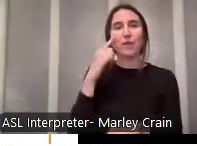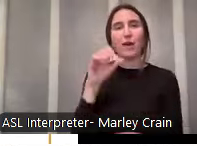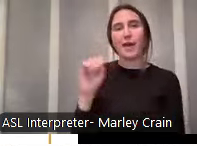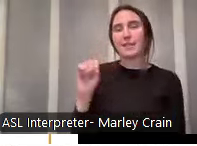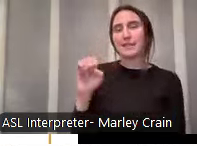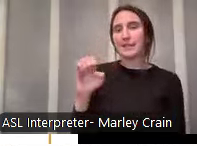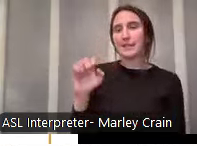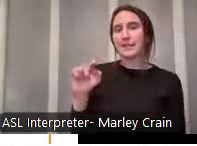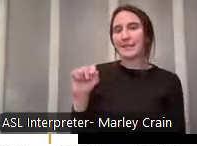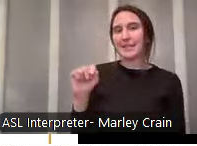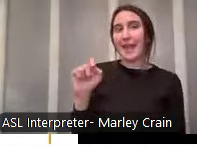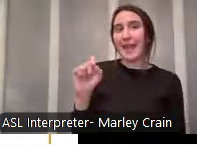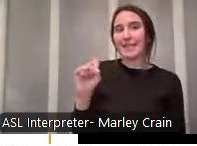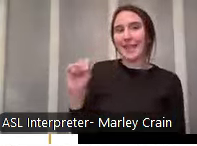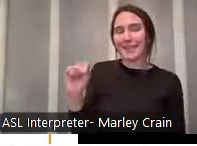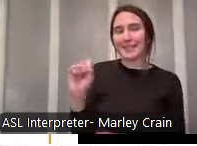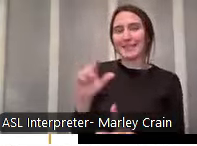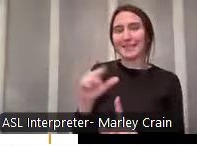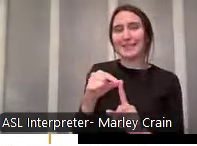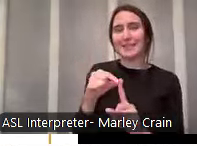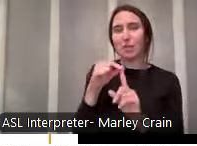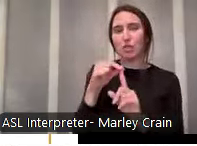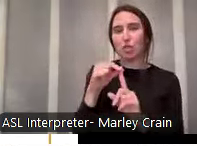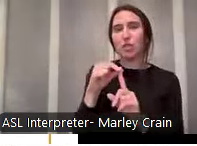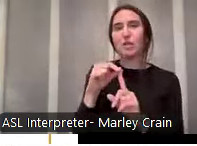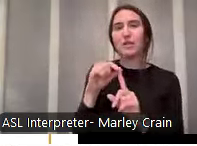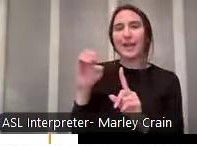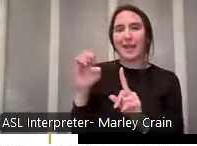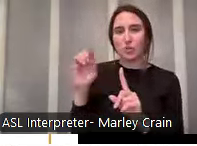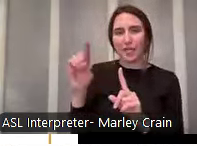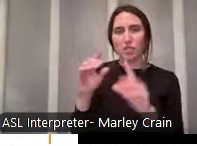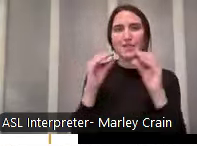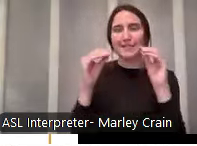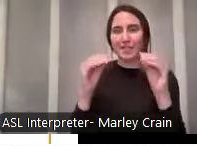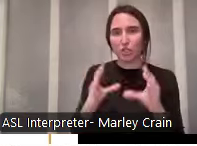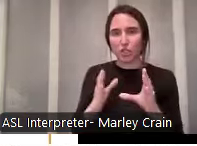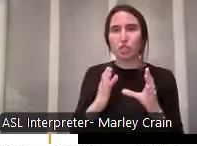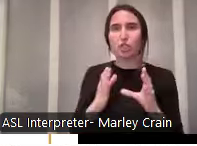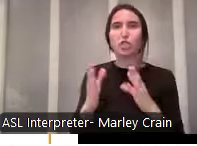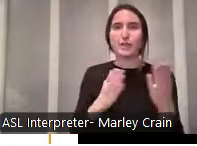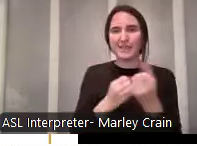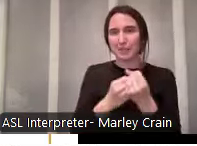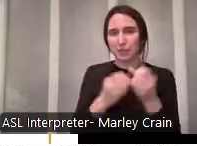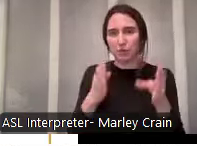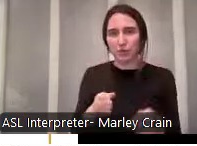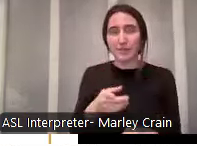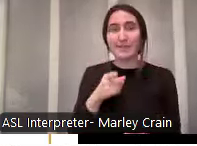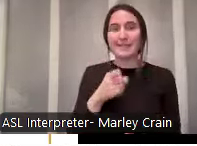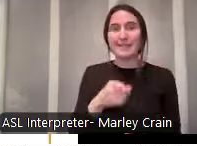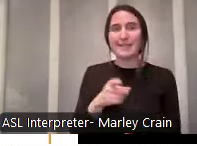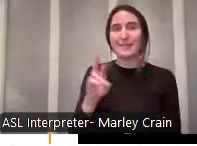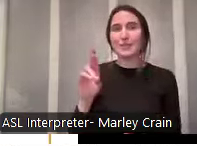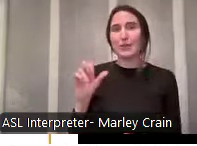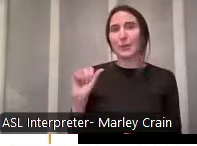where provider has to be licensed as a special education teacher. This rate did go up, so it went